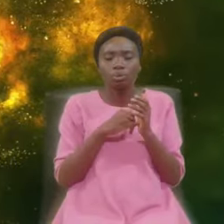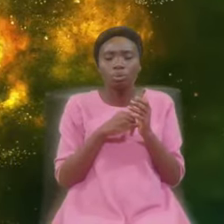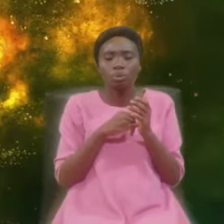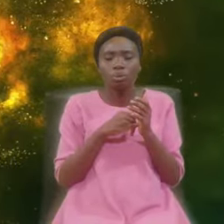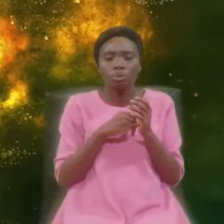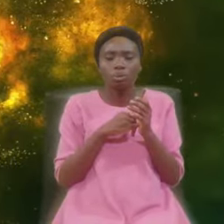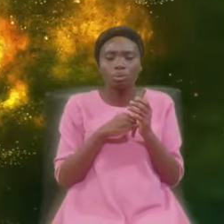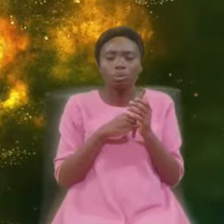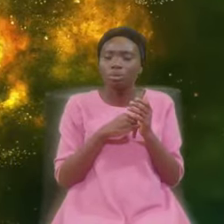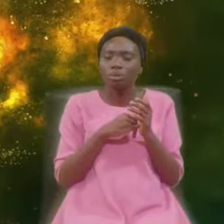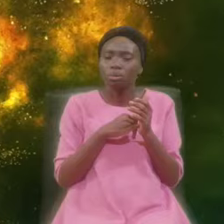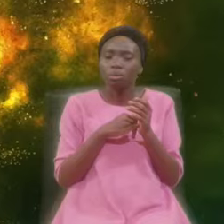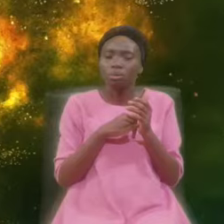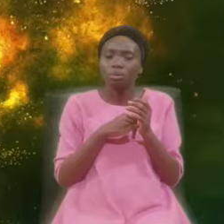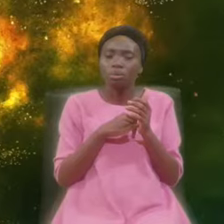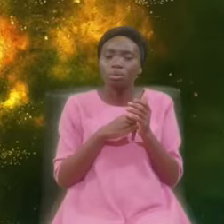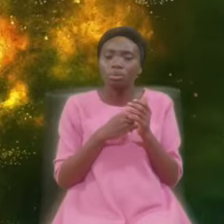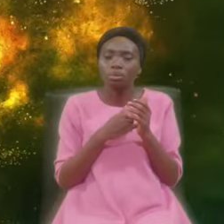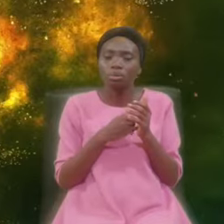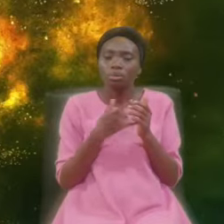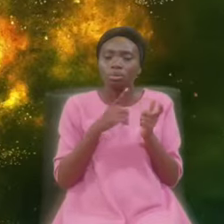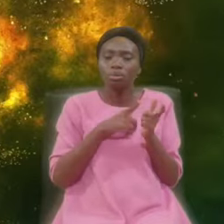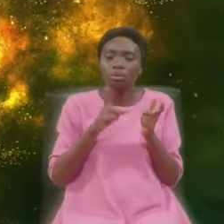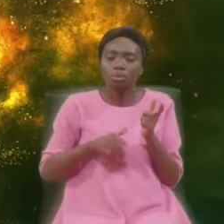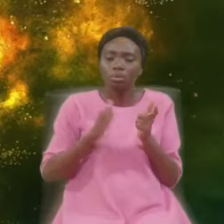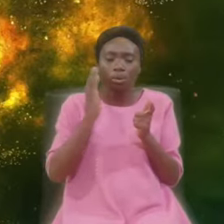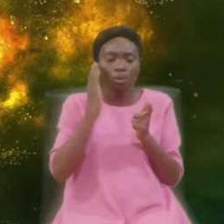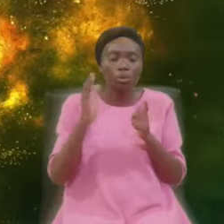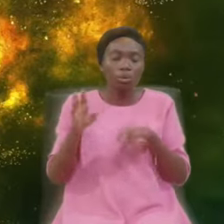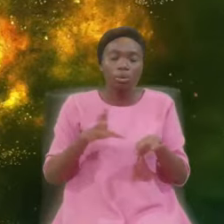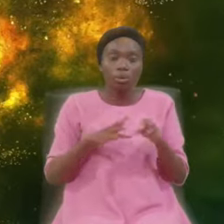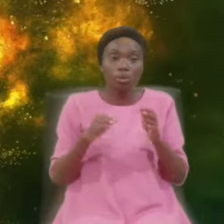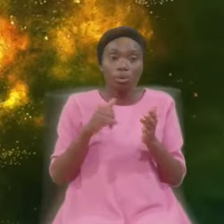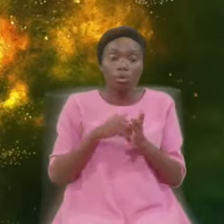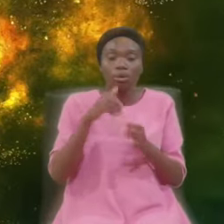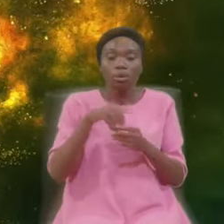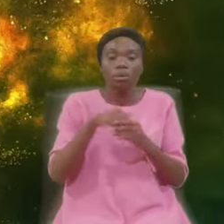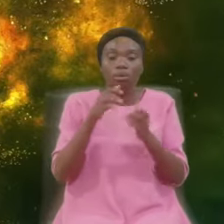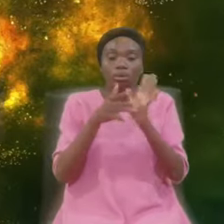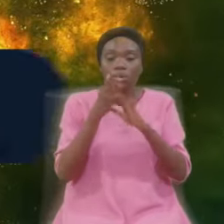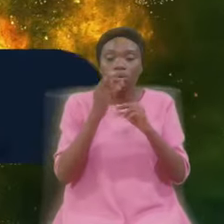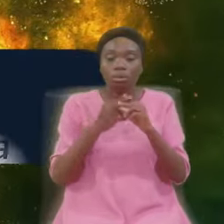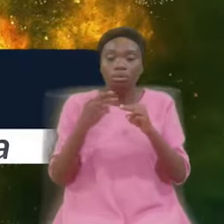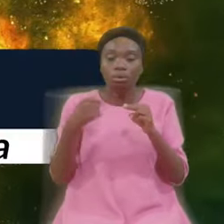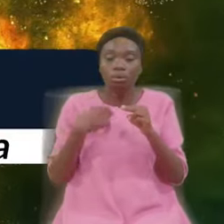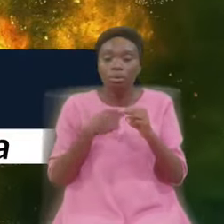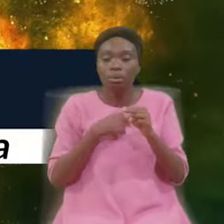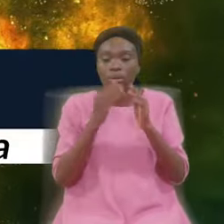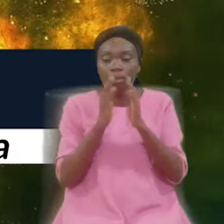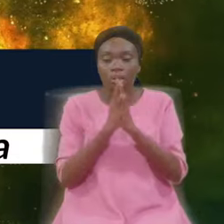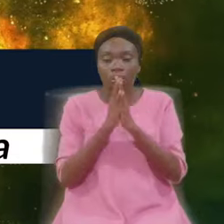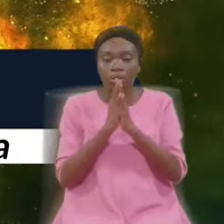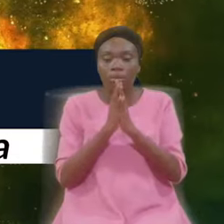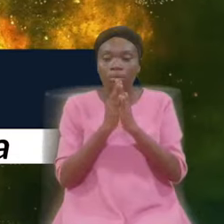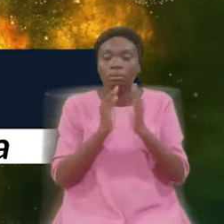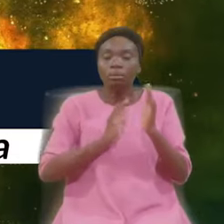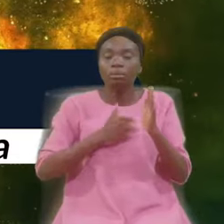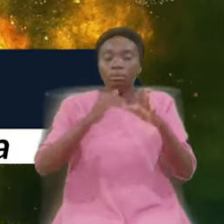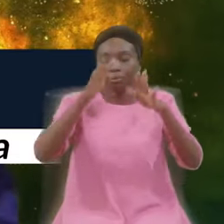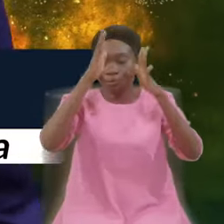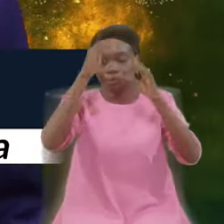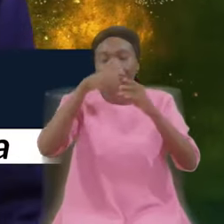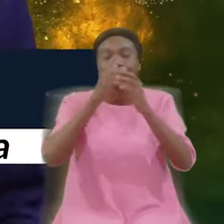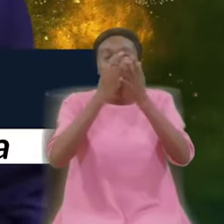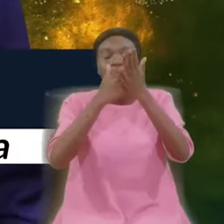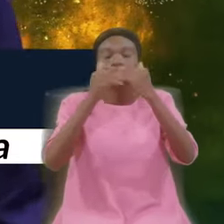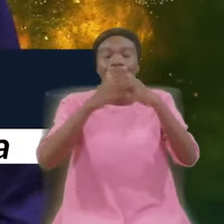The Lord is going to do it. In Jesus' name we pray. Our Father in heaven, we thank